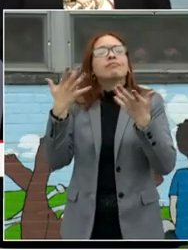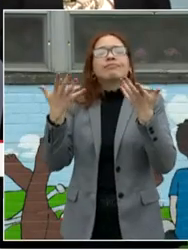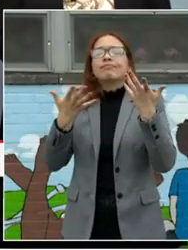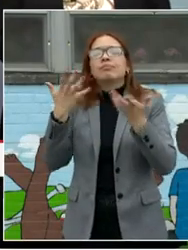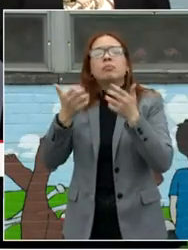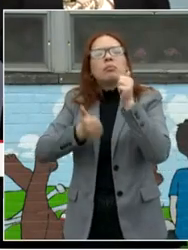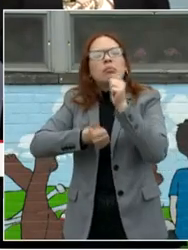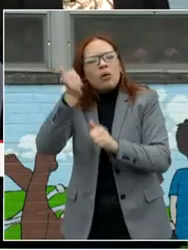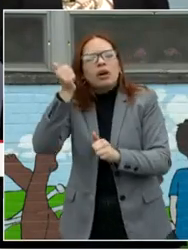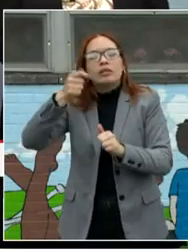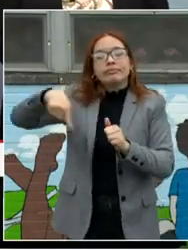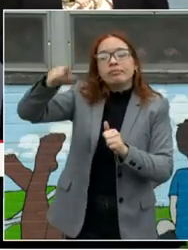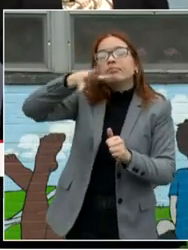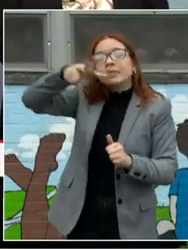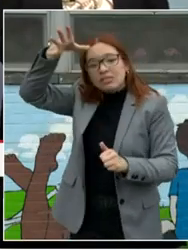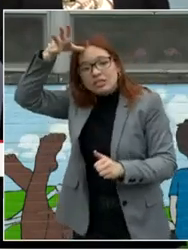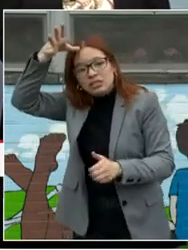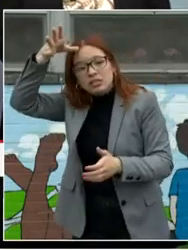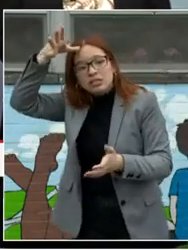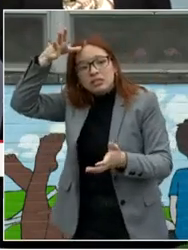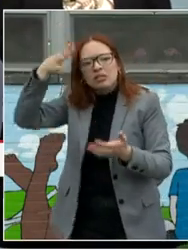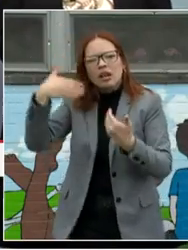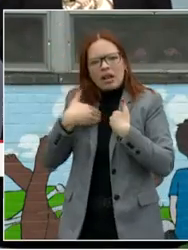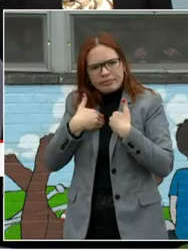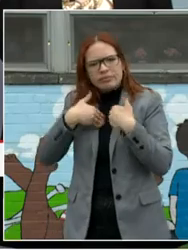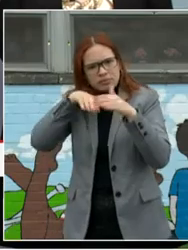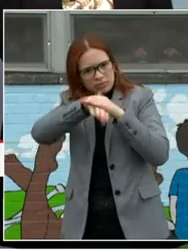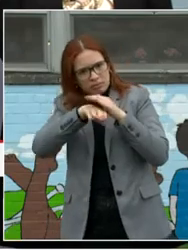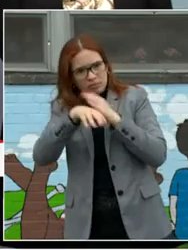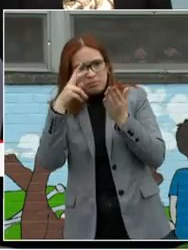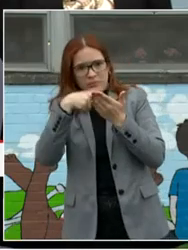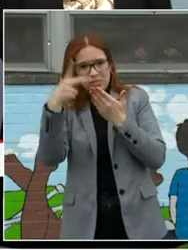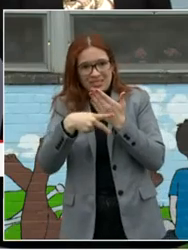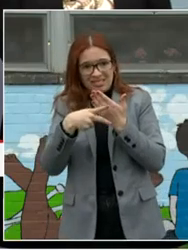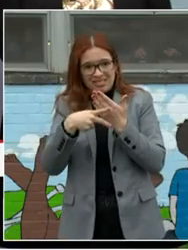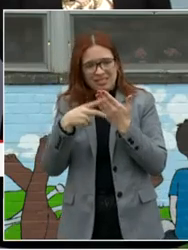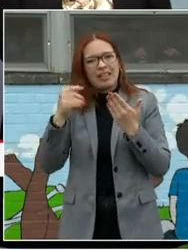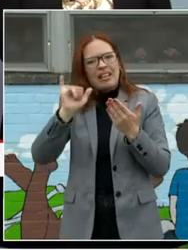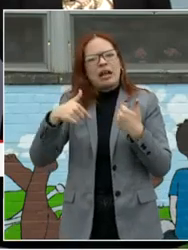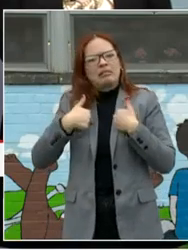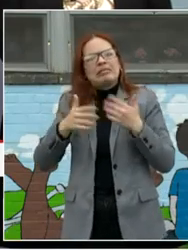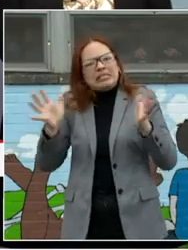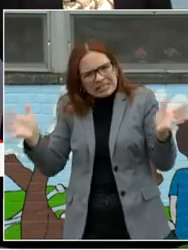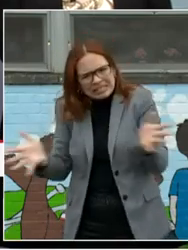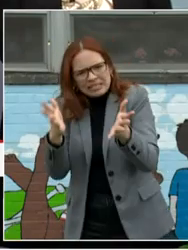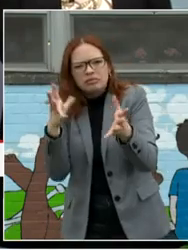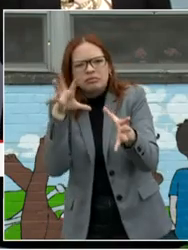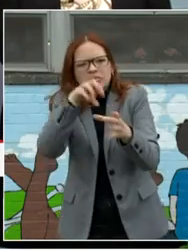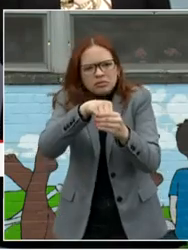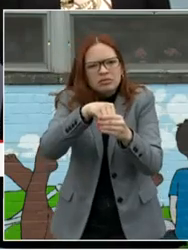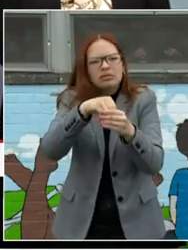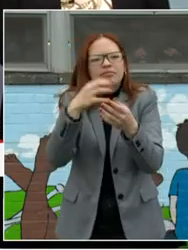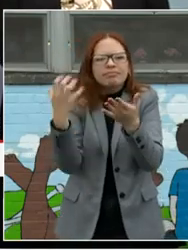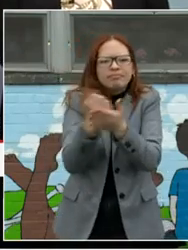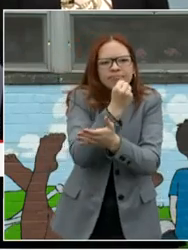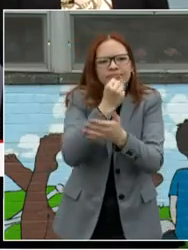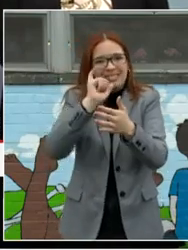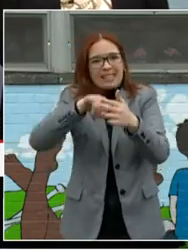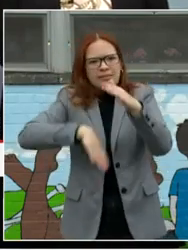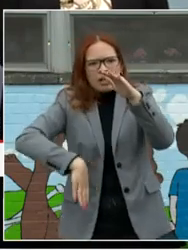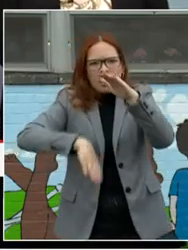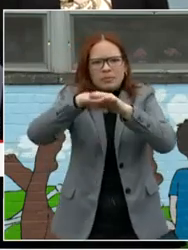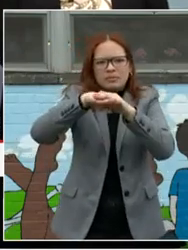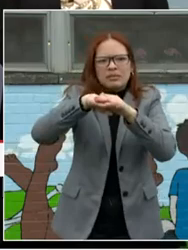have access to programs. And part of our push will be to push those income limits out so more people who are on the